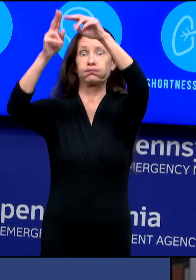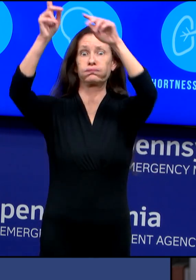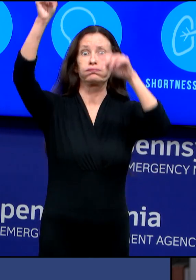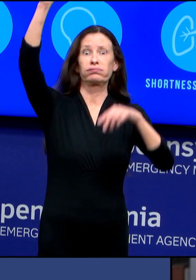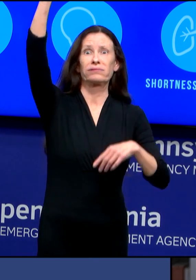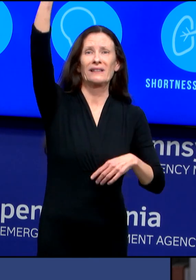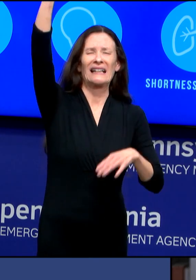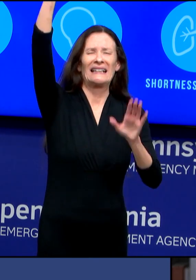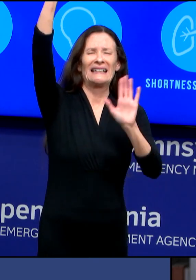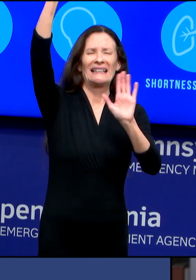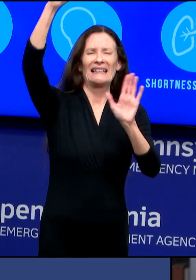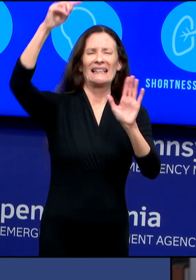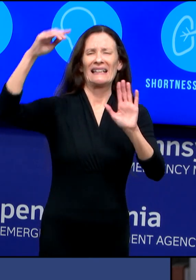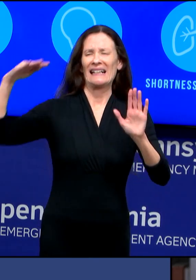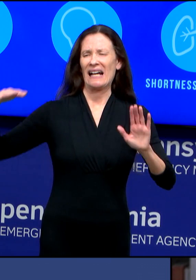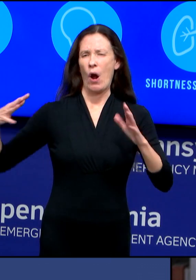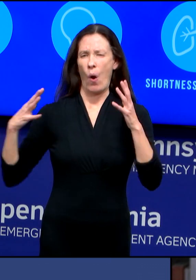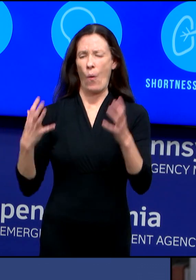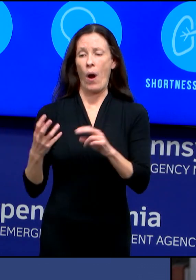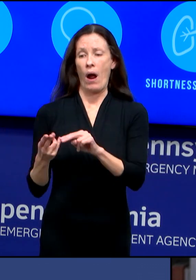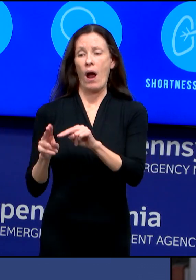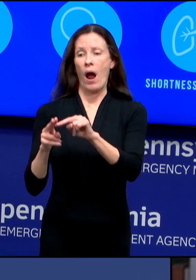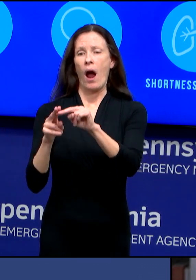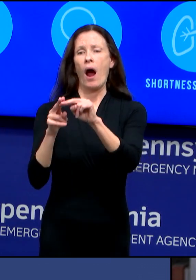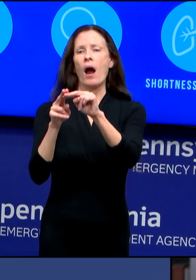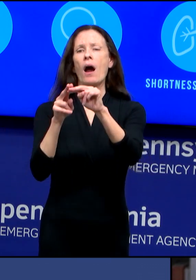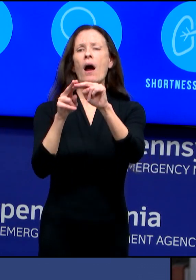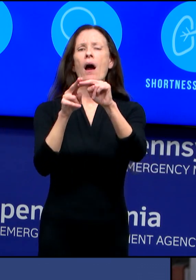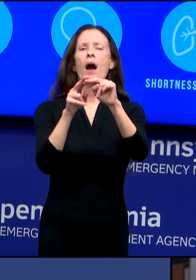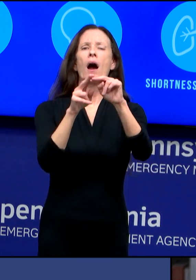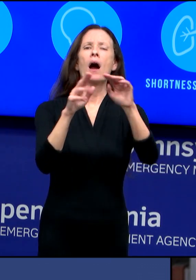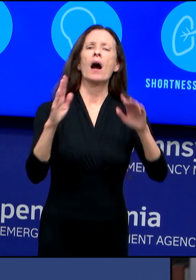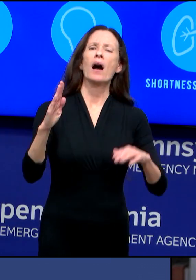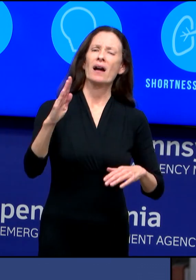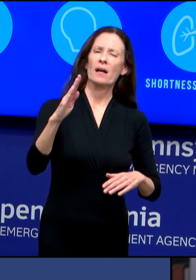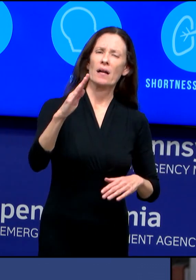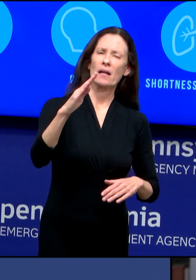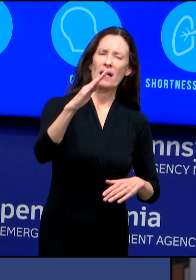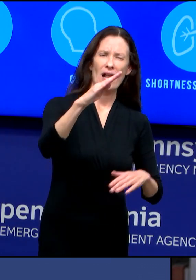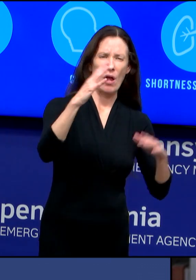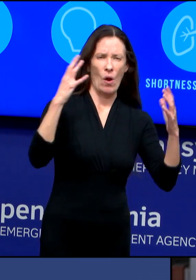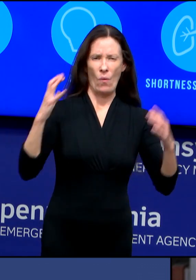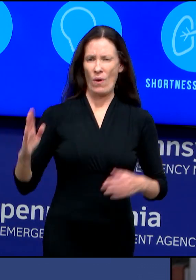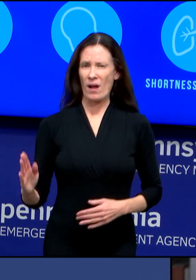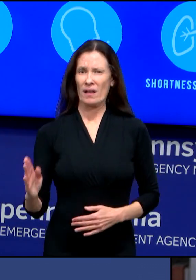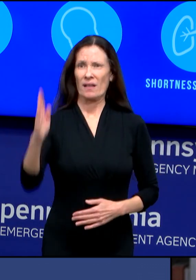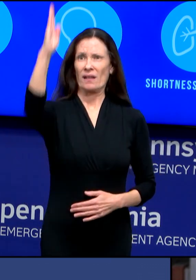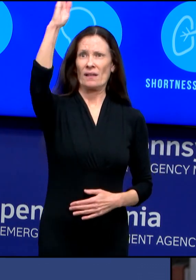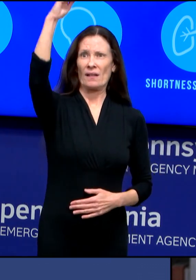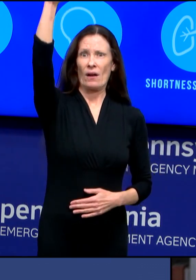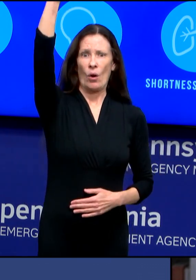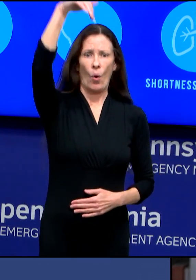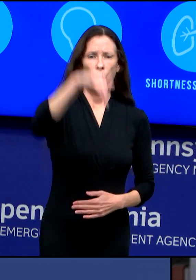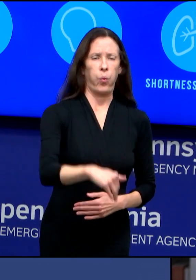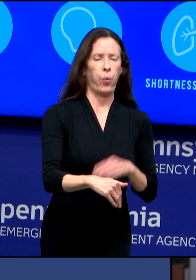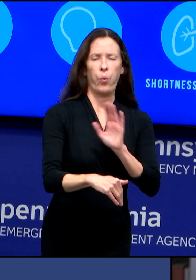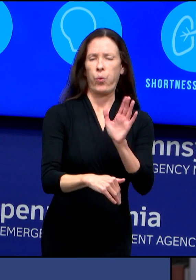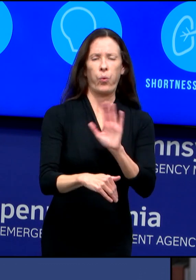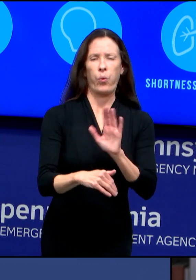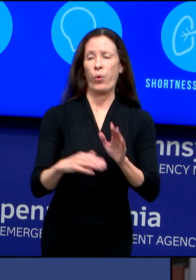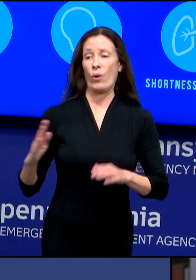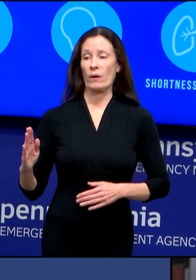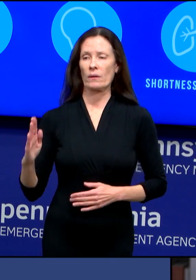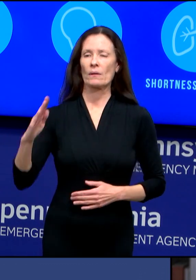rate. We need to bend this. We need to buy time, and we